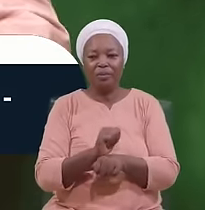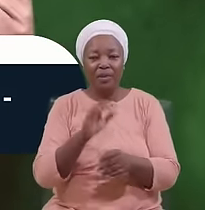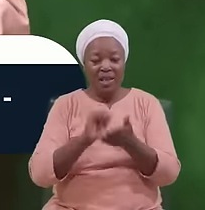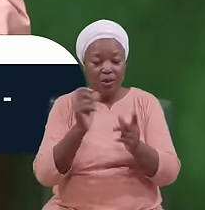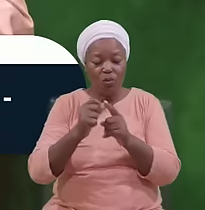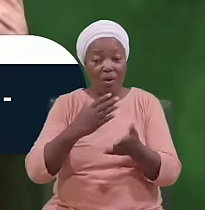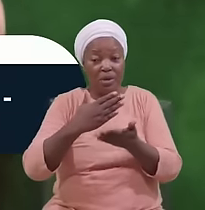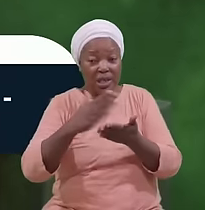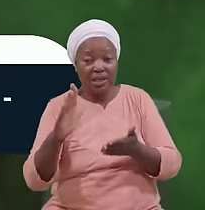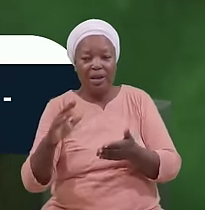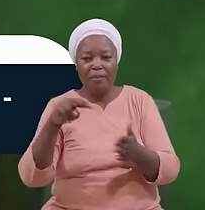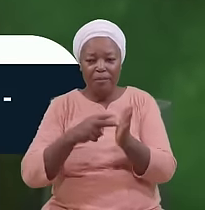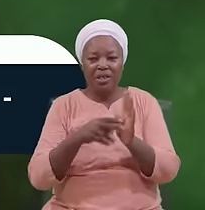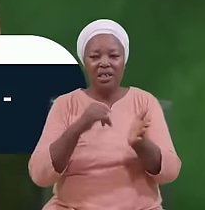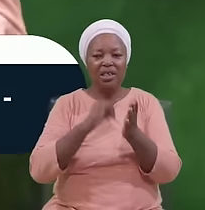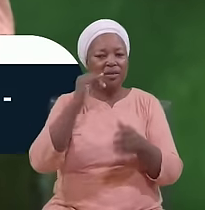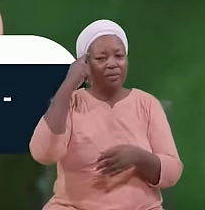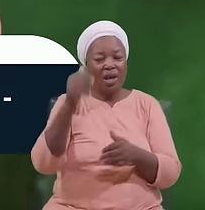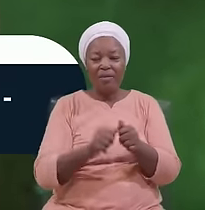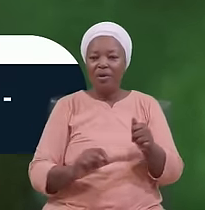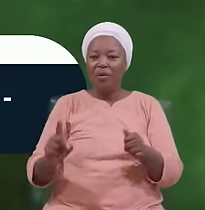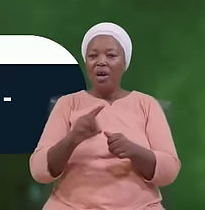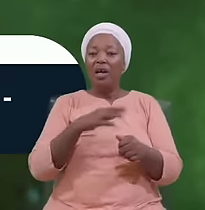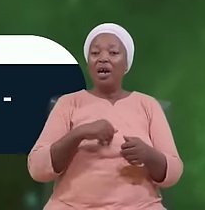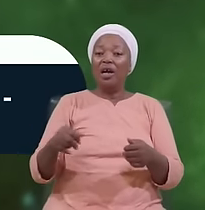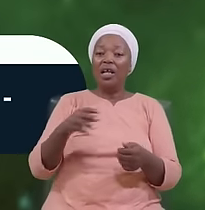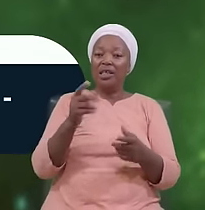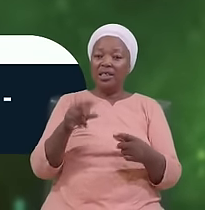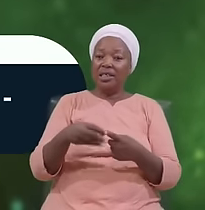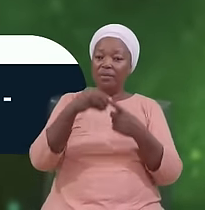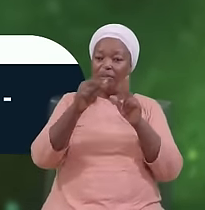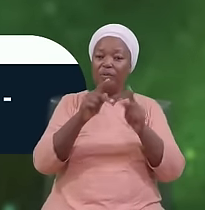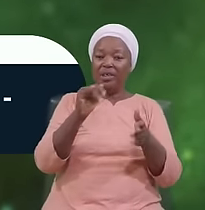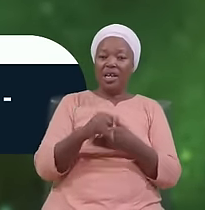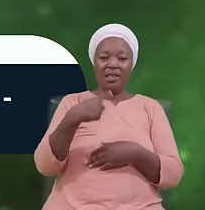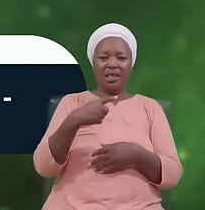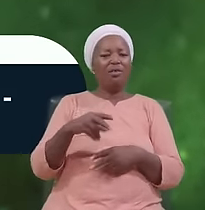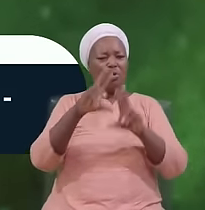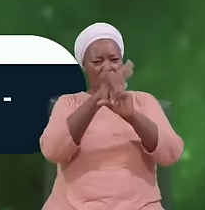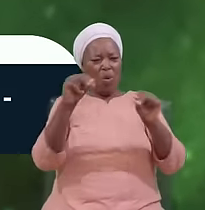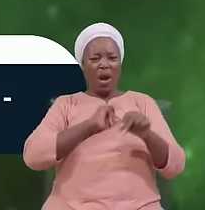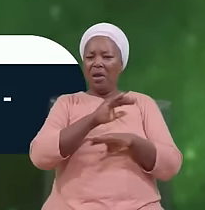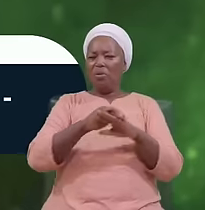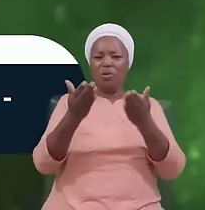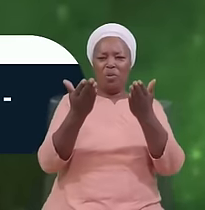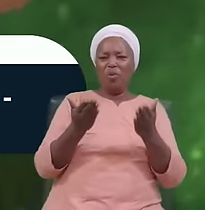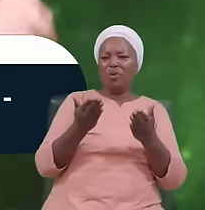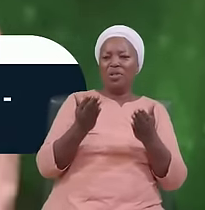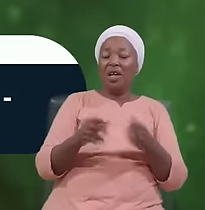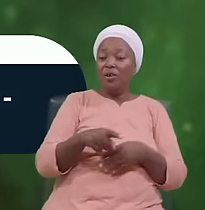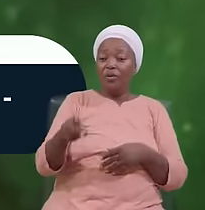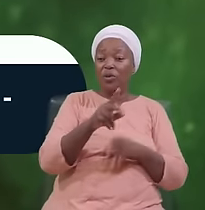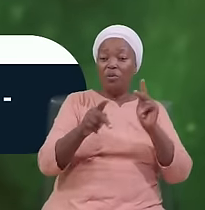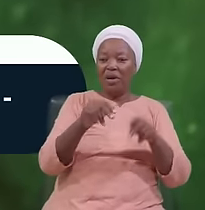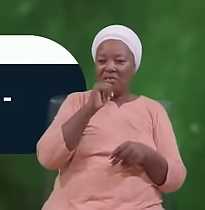everybody except the people that reject, except the people that say, no, I don't want. Those people are